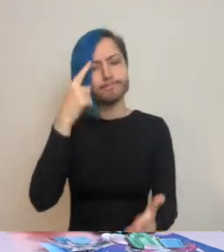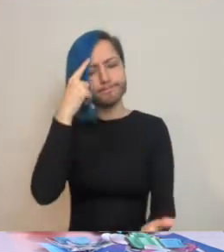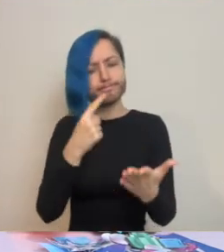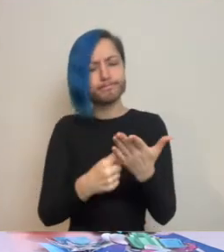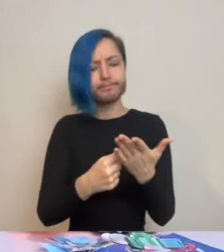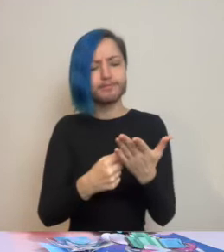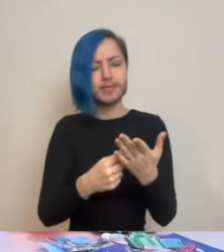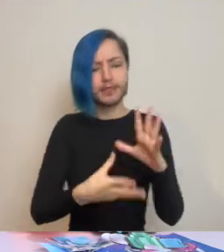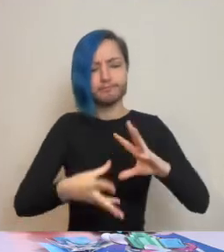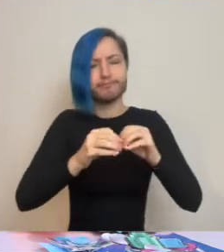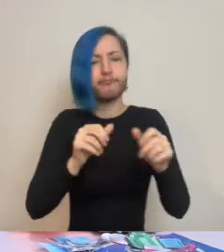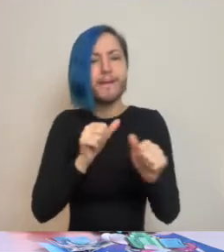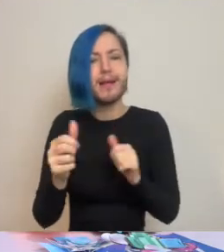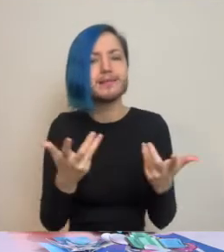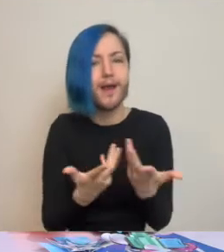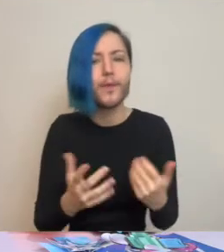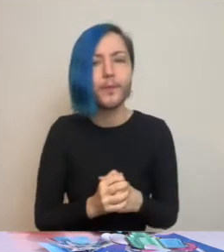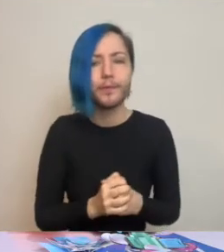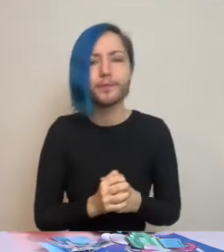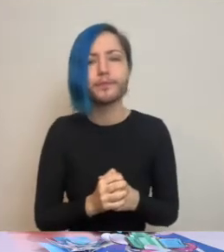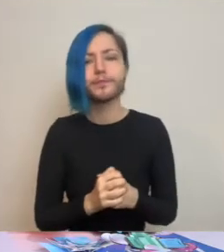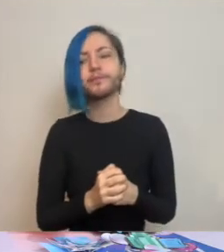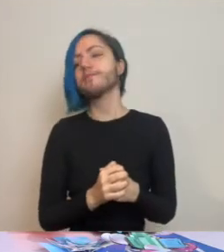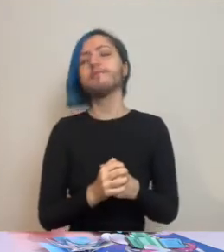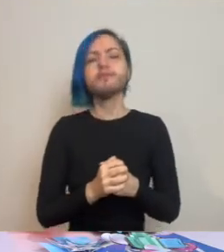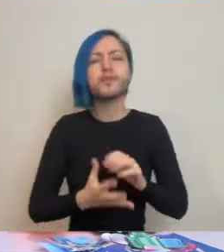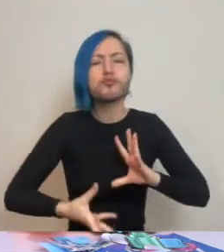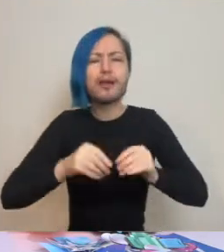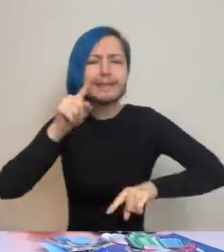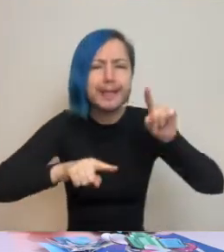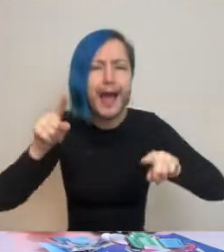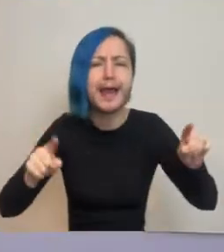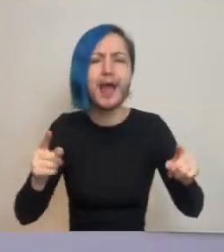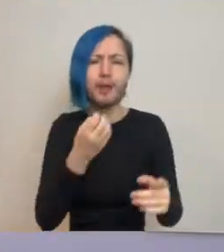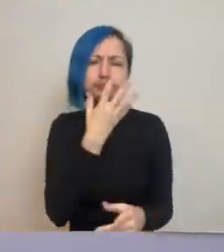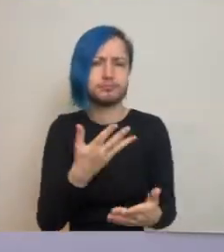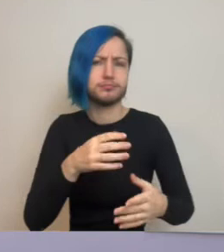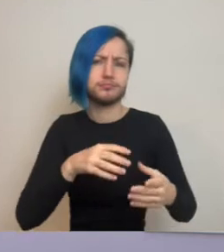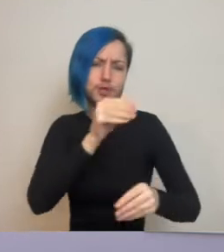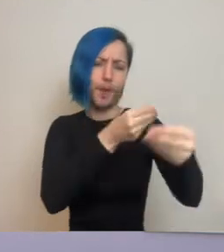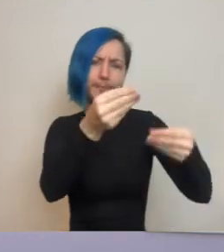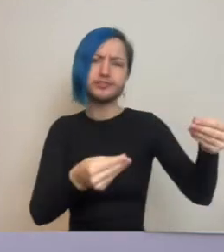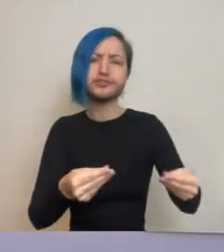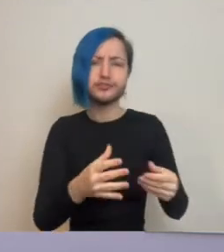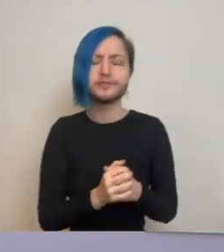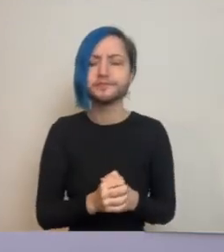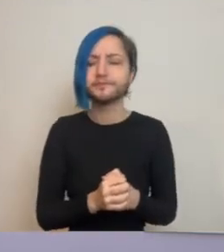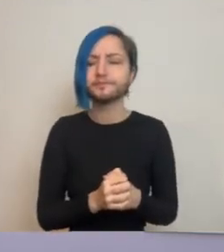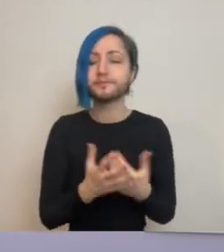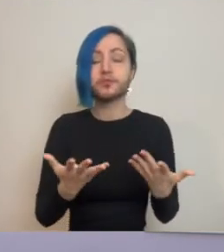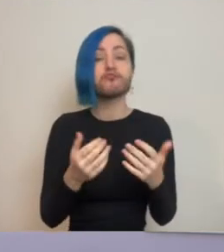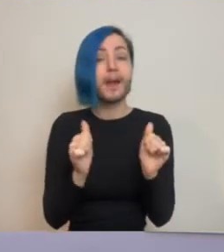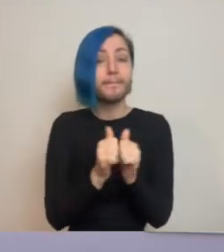compositions. First thing I'm going to do is take a piece of paper. You can see some of these pieces over